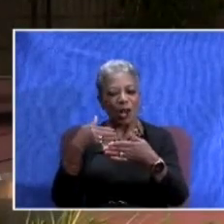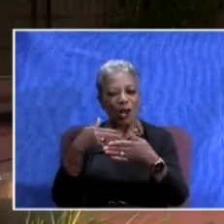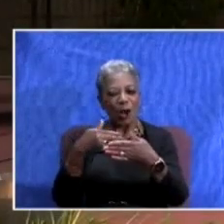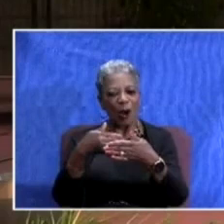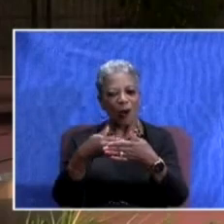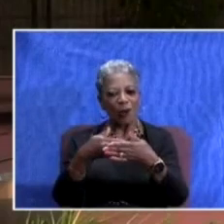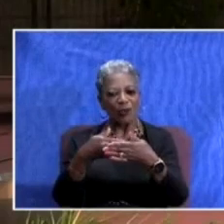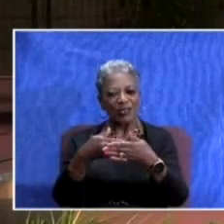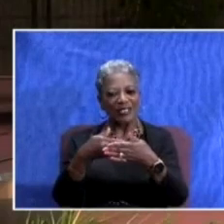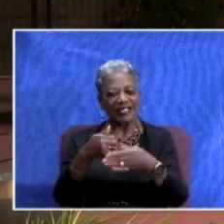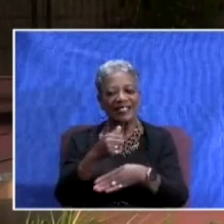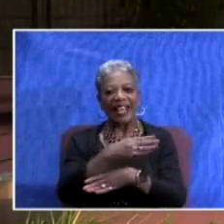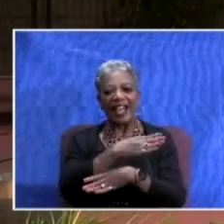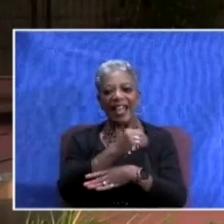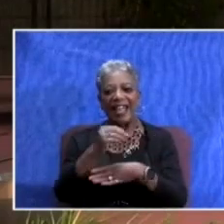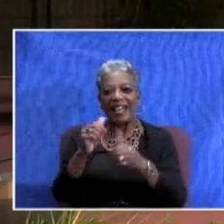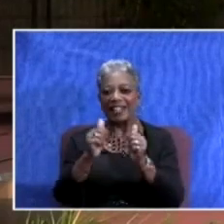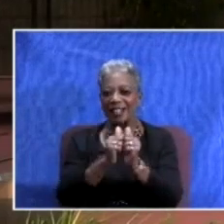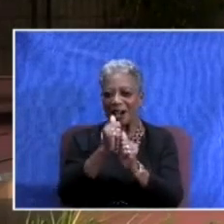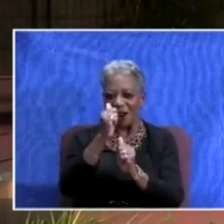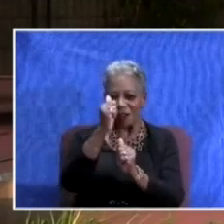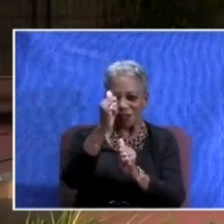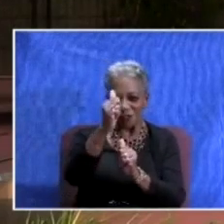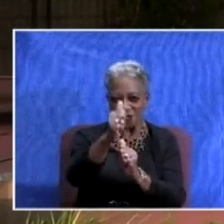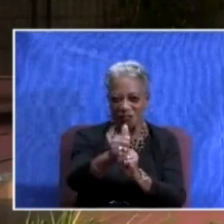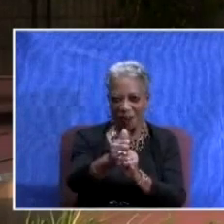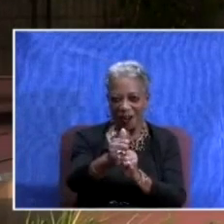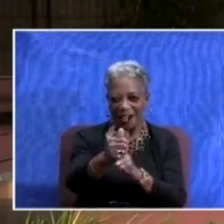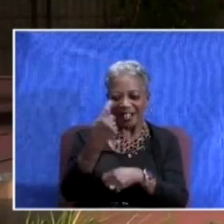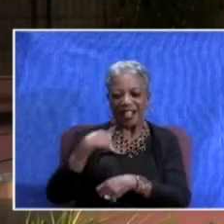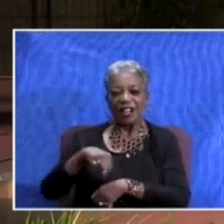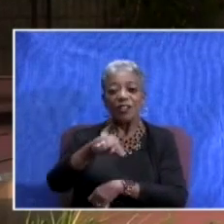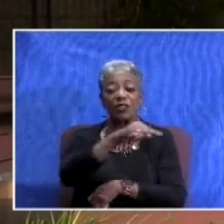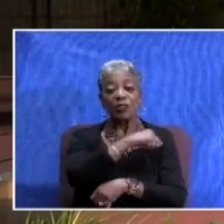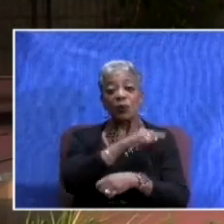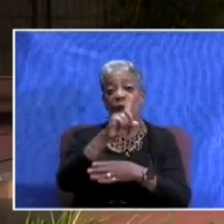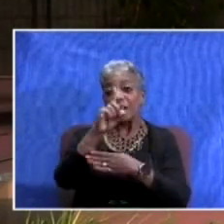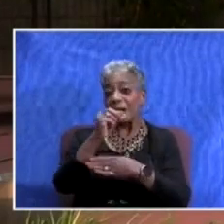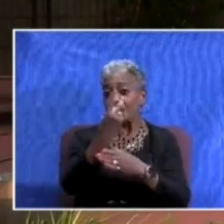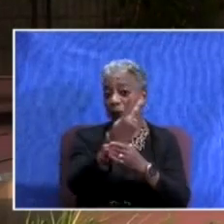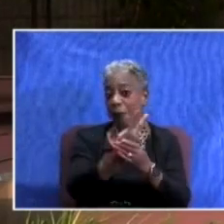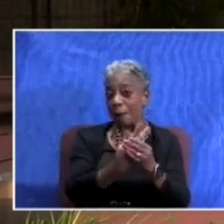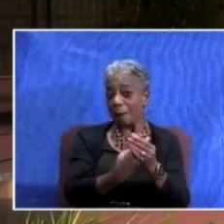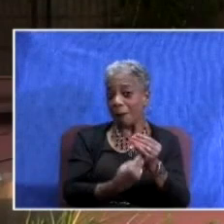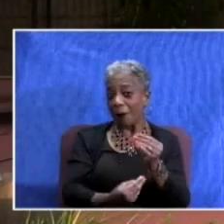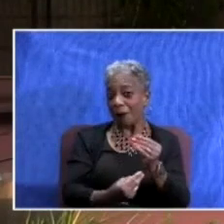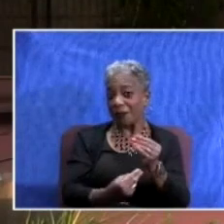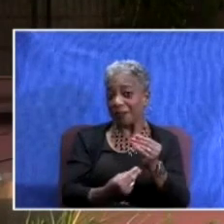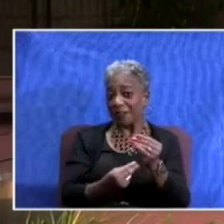doing bifocal ministry up close on campus,